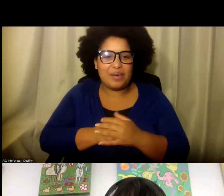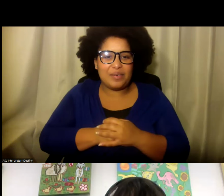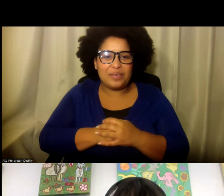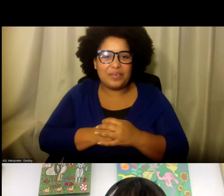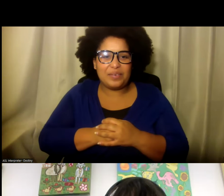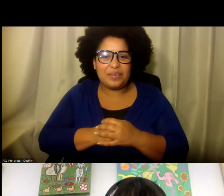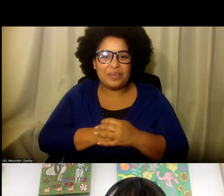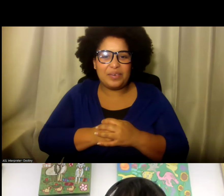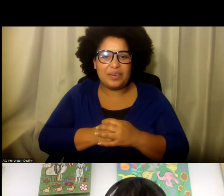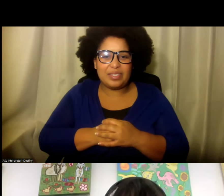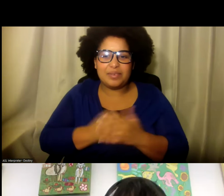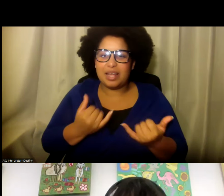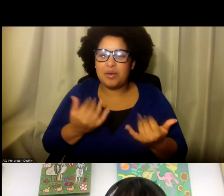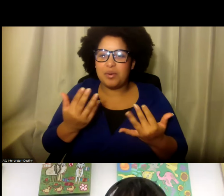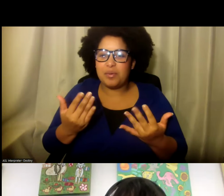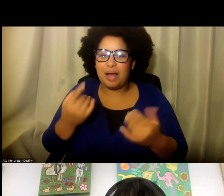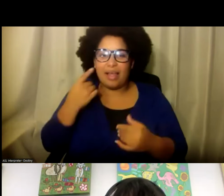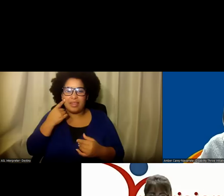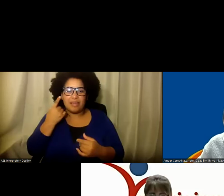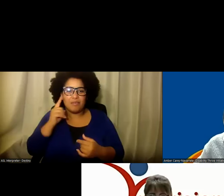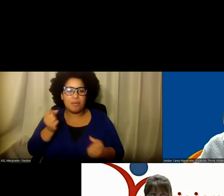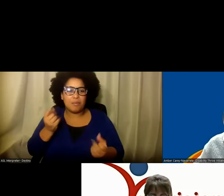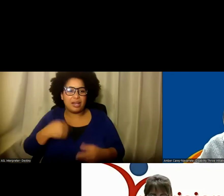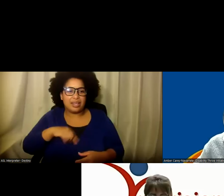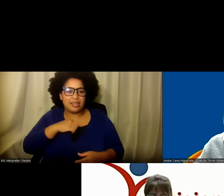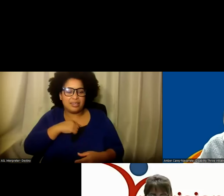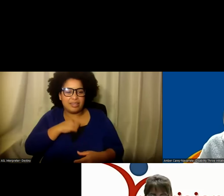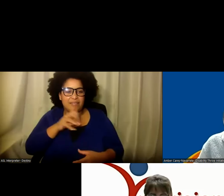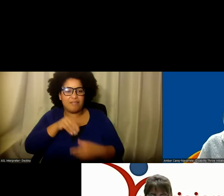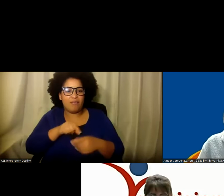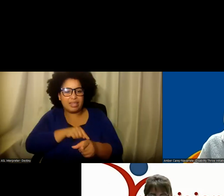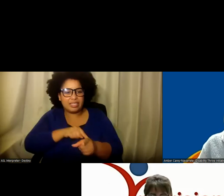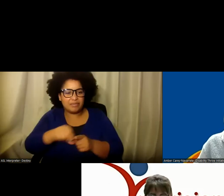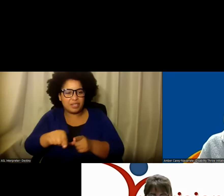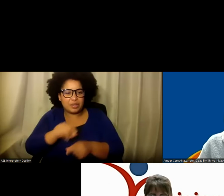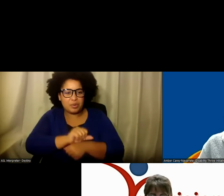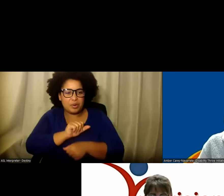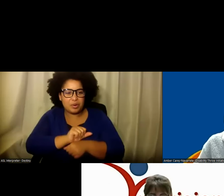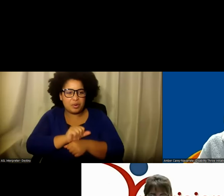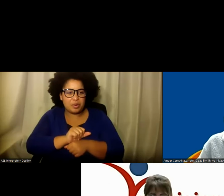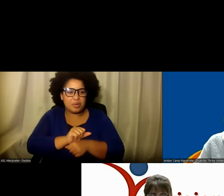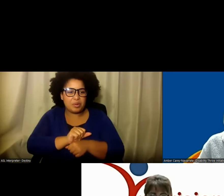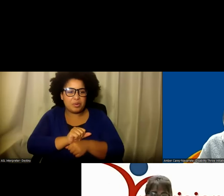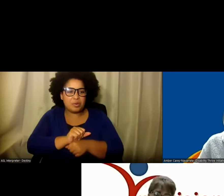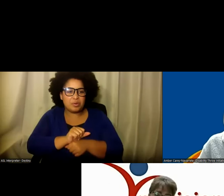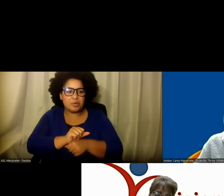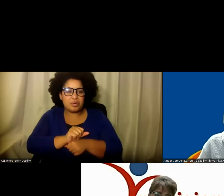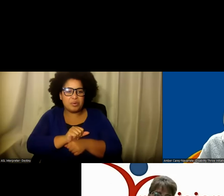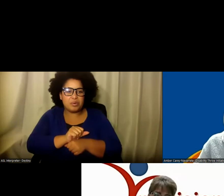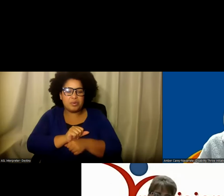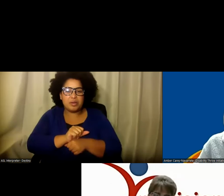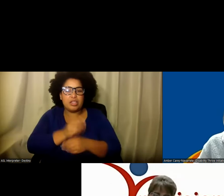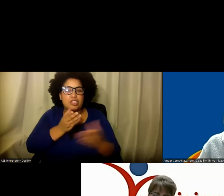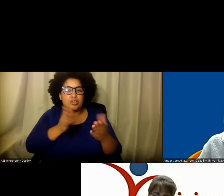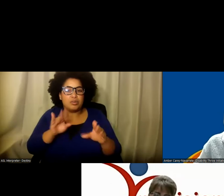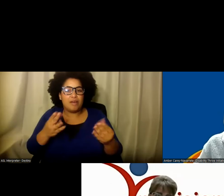While we wait, I believe for many of us in this field, we find that the work that we do and the services we provide to